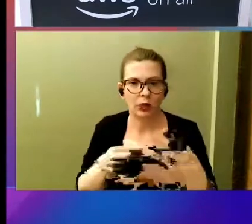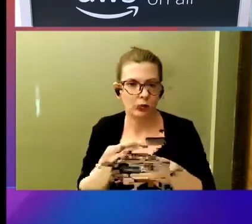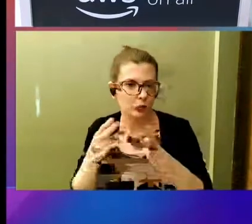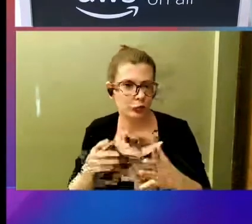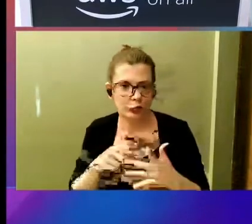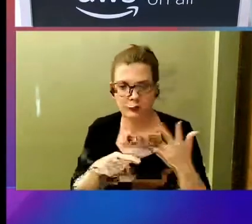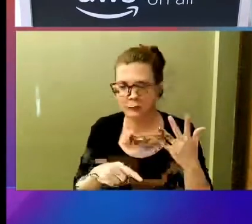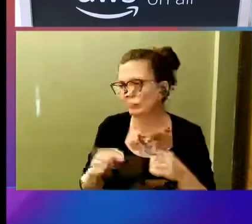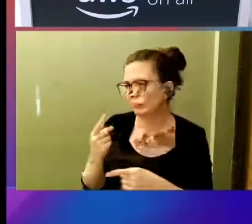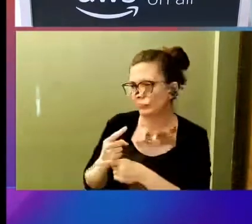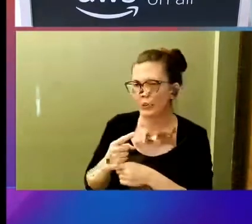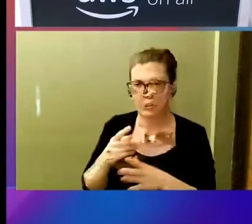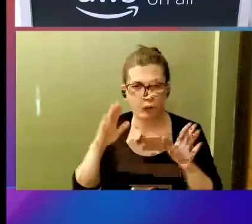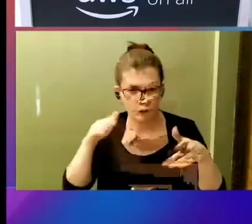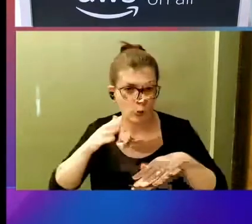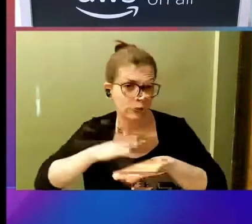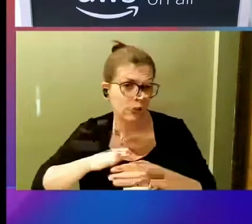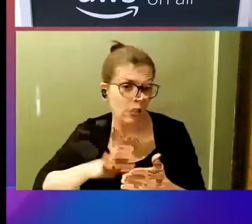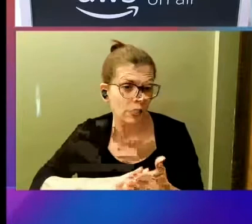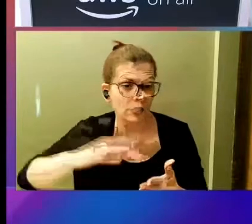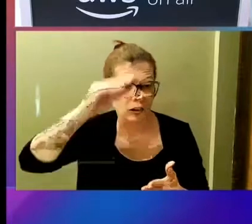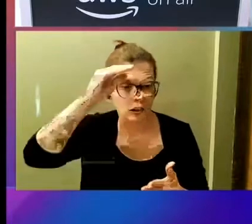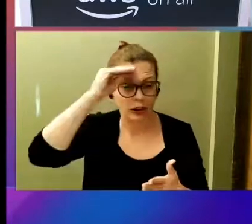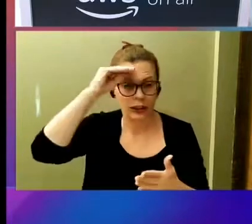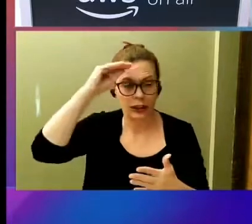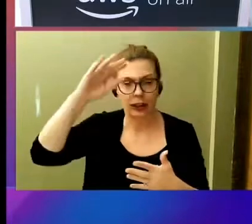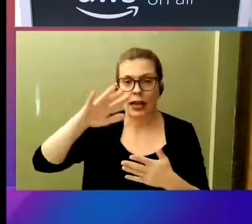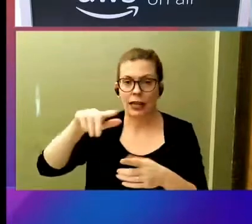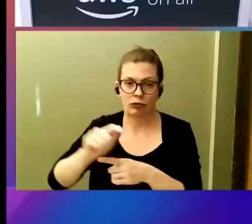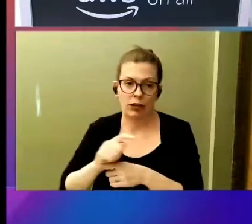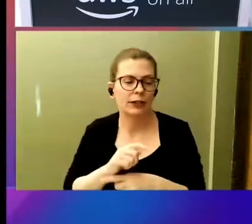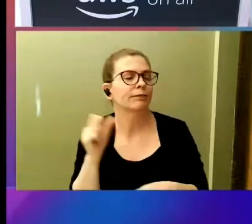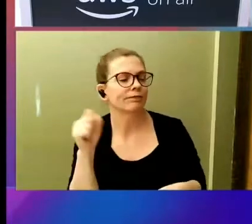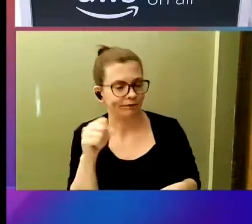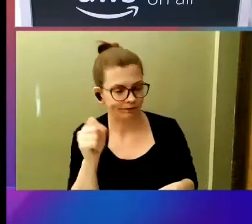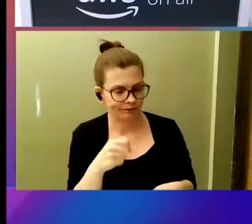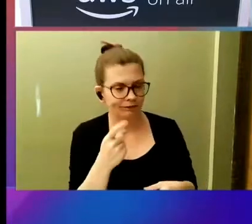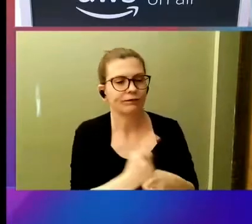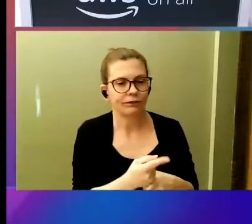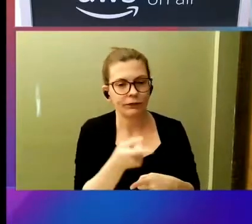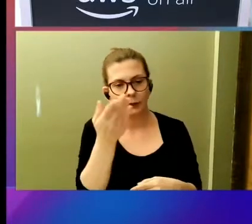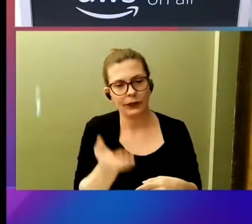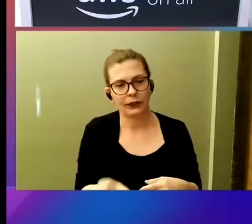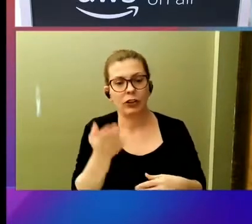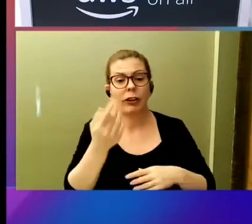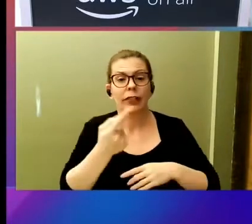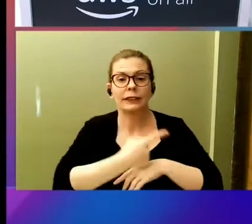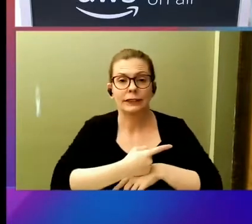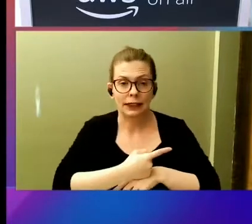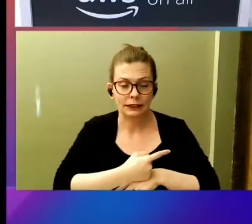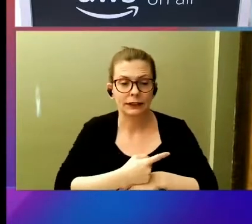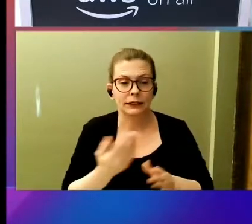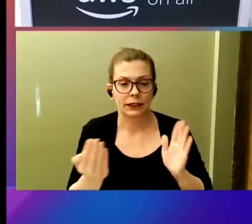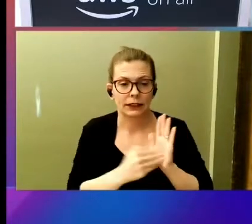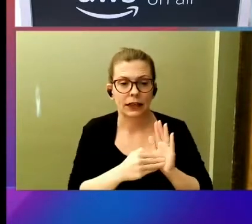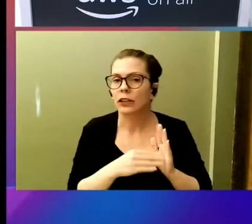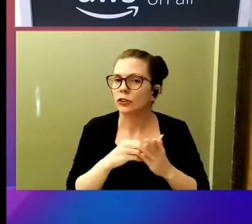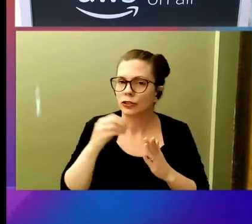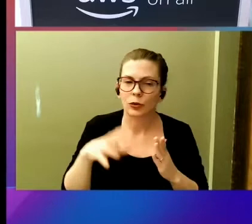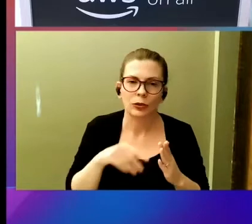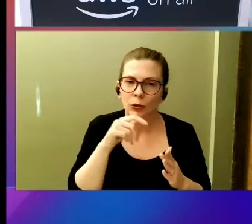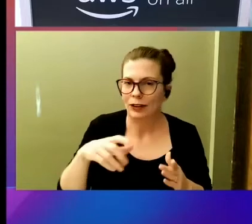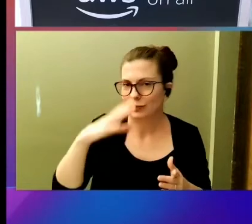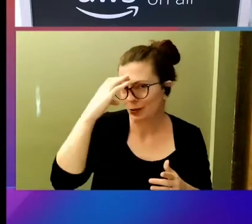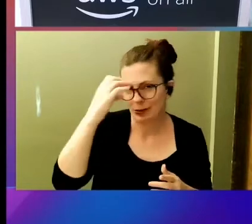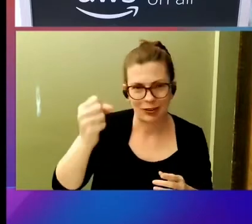learning, focus on model training. Exactly. So these are the dates here. Again, students don't need to remember all of these, so we